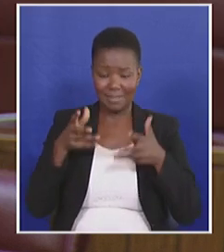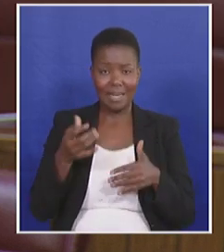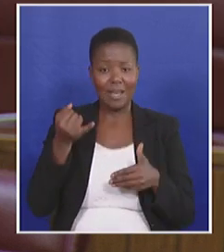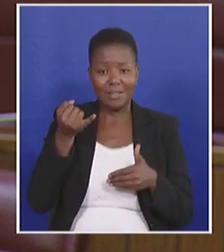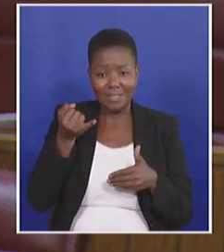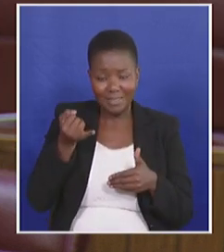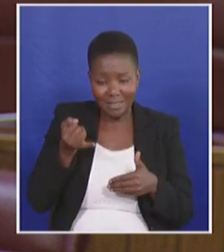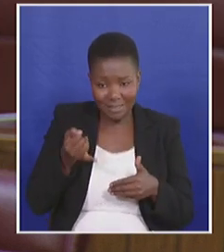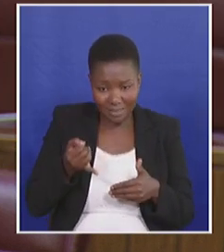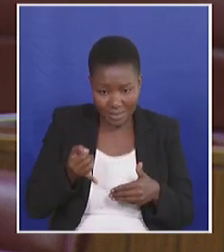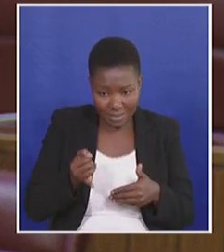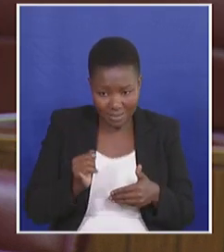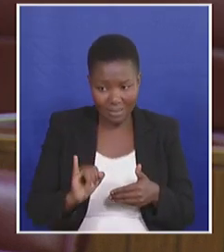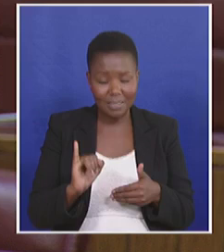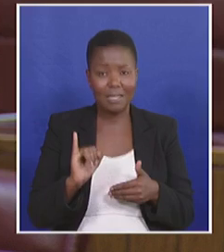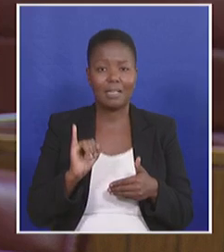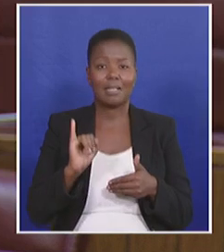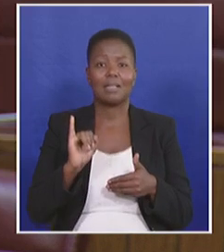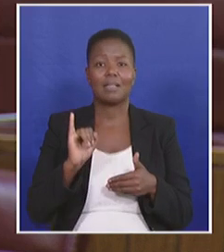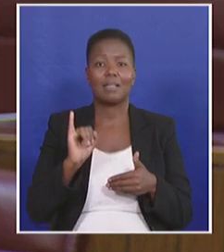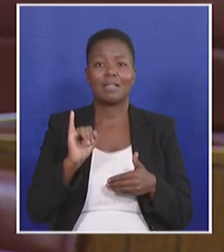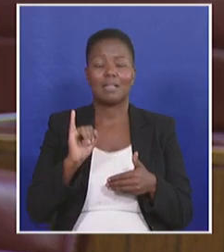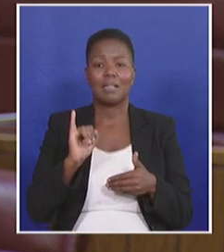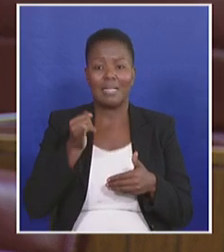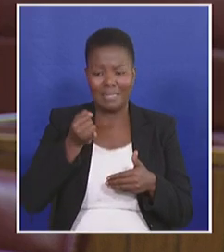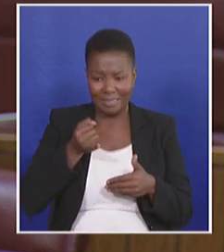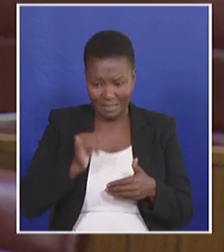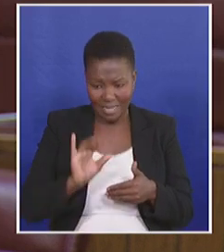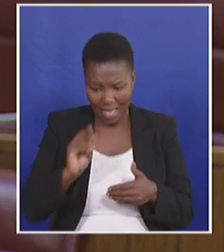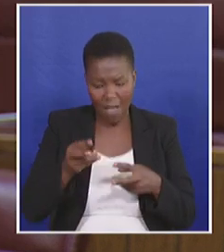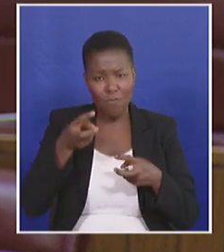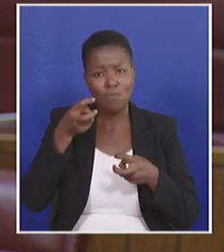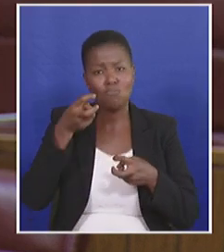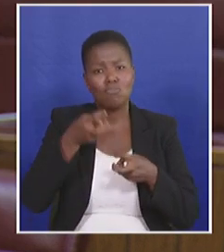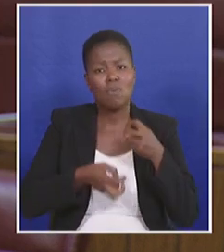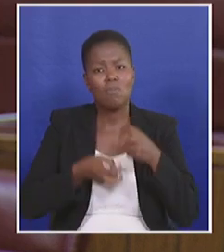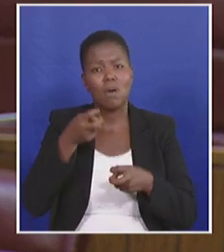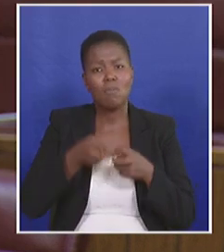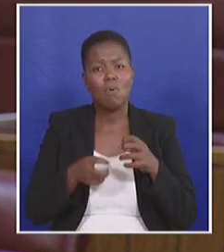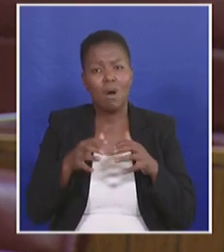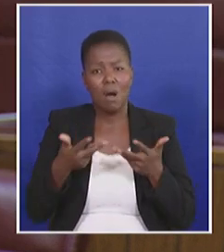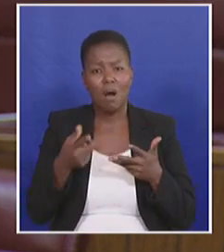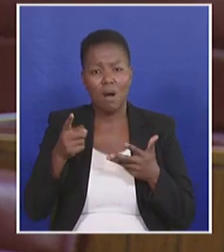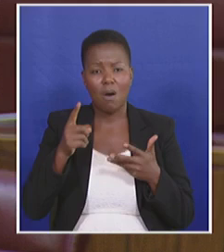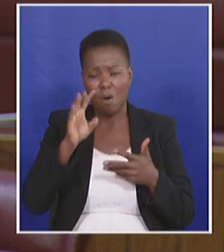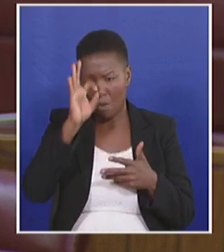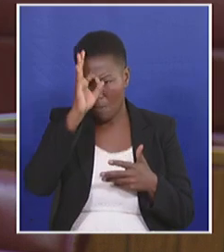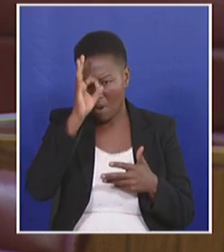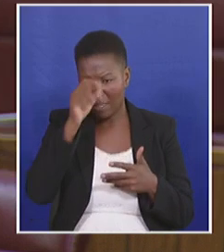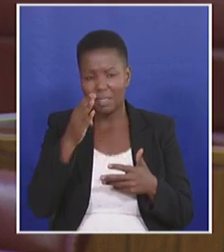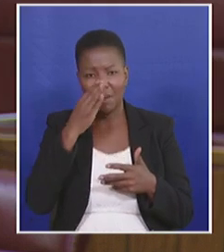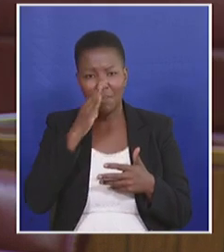lacking the capacity to deal with the culture and the